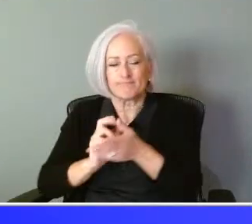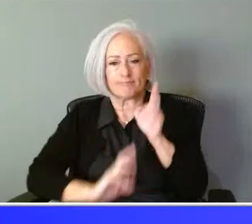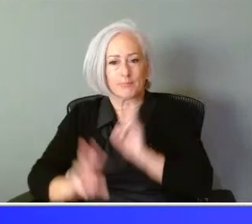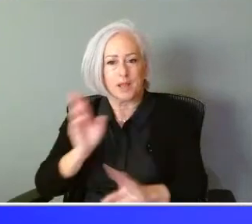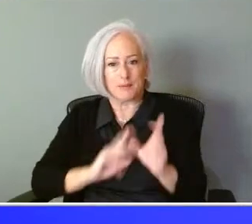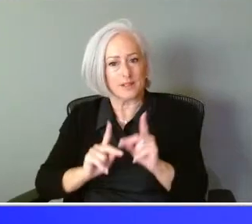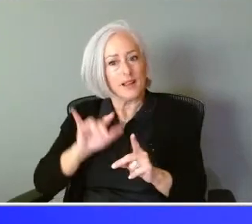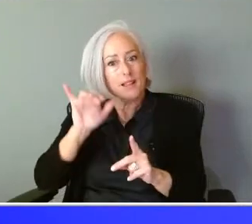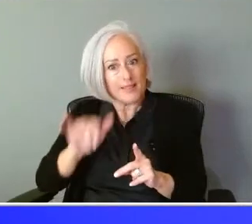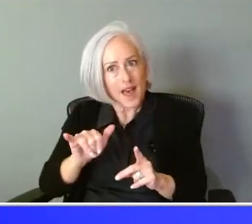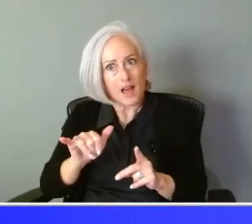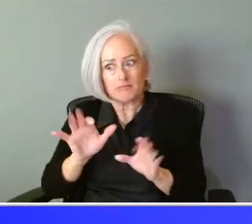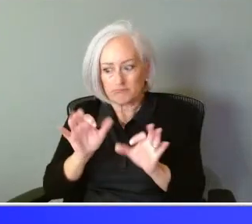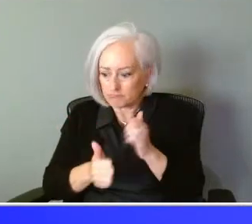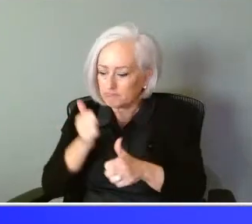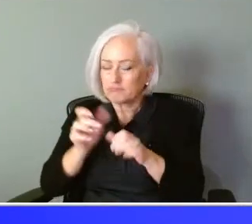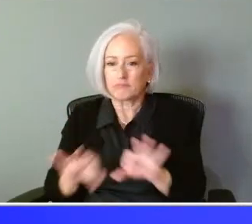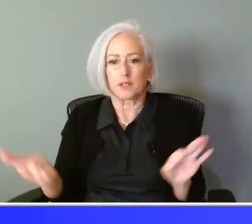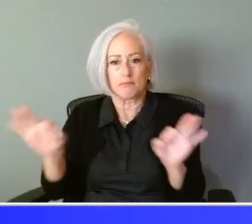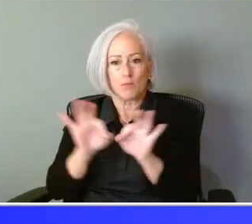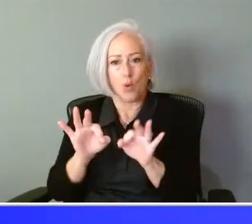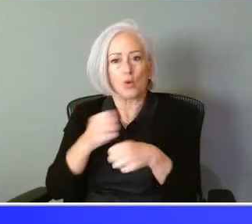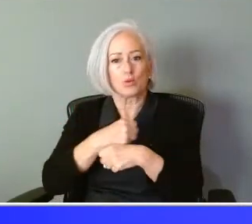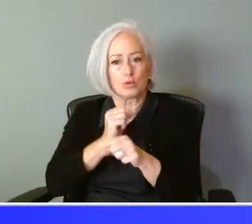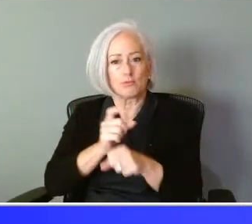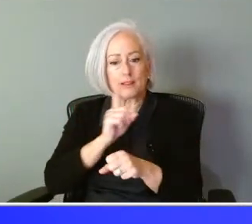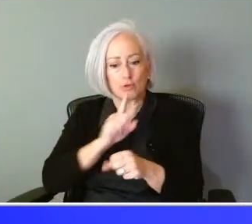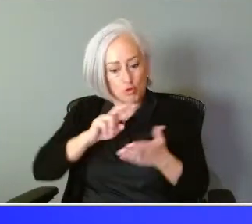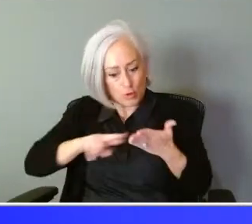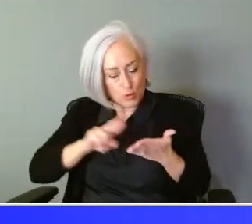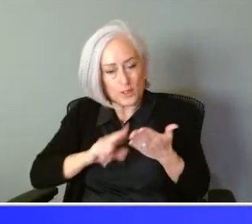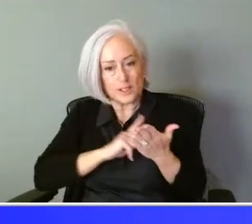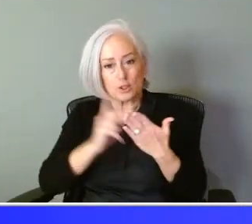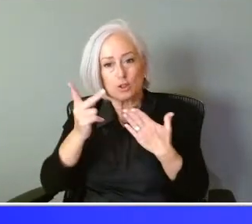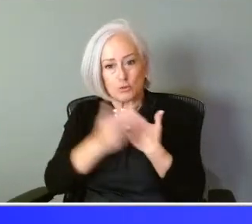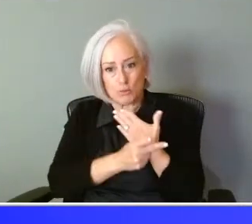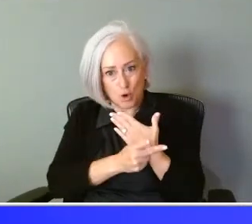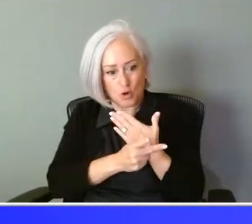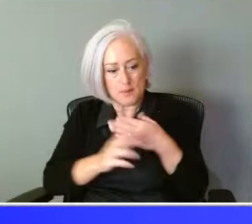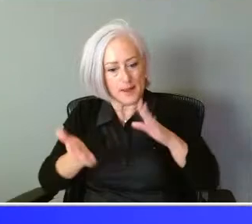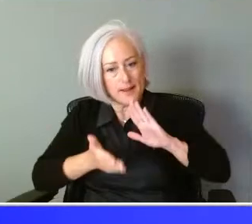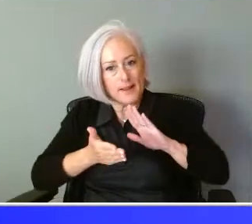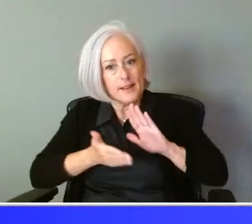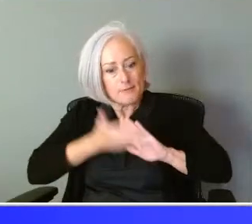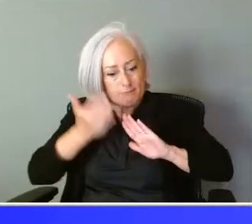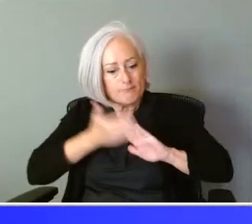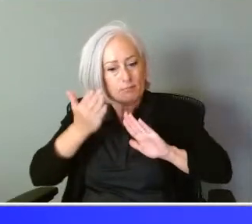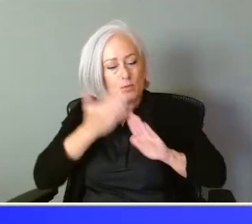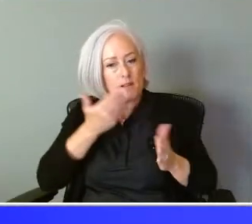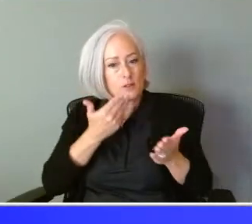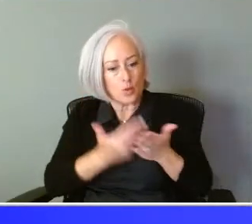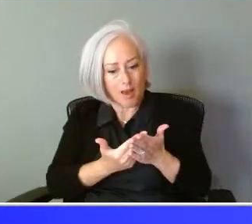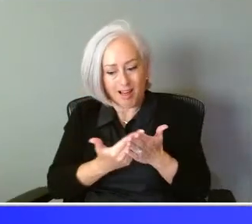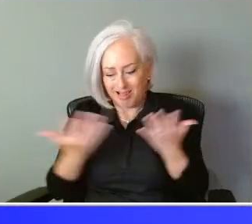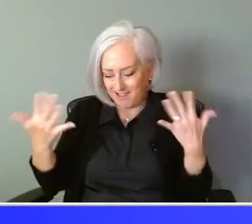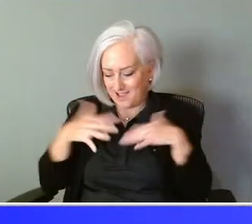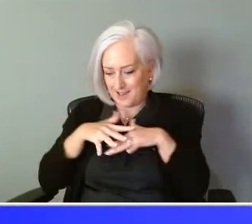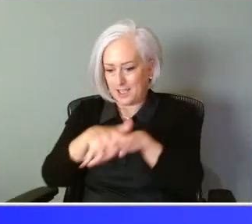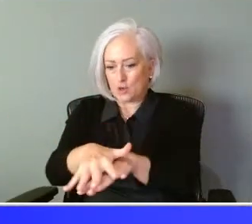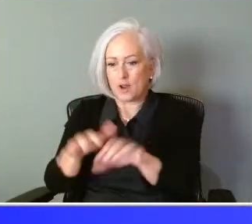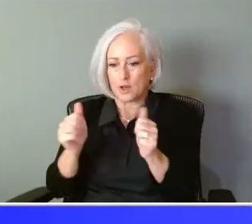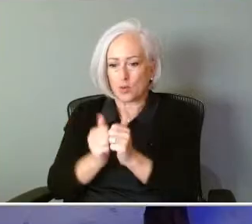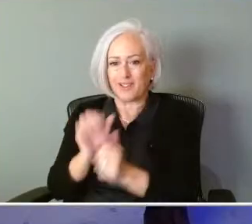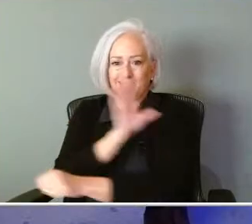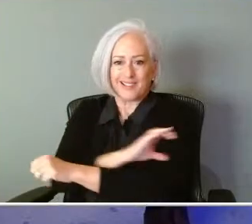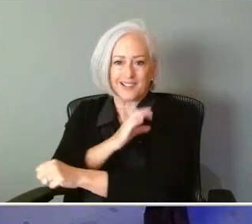sure that our research program functions well and is integrated within that clinical program.